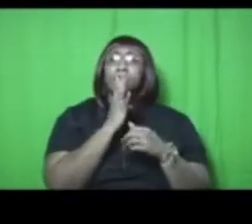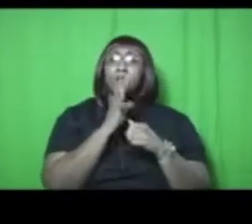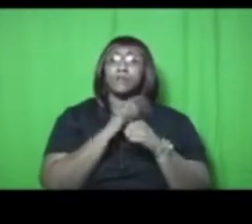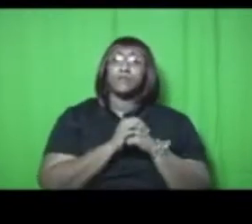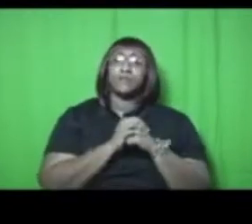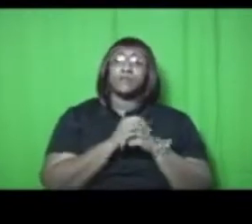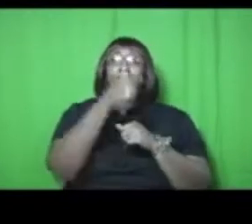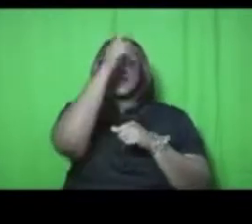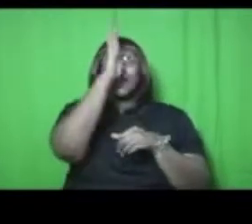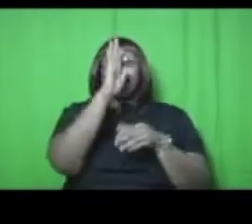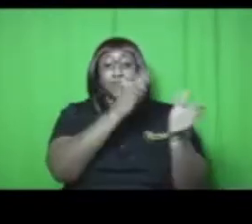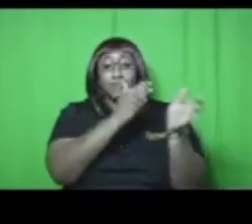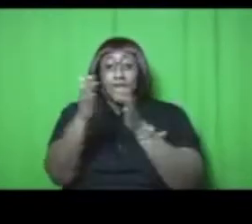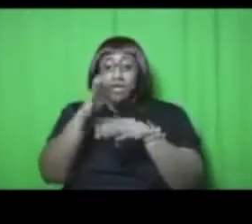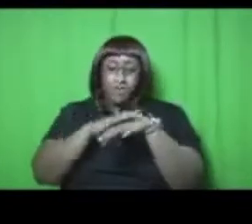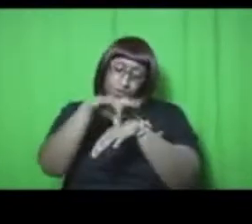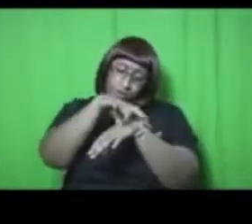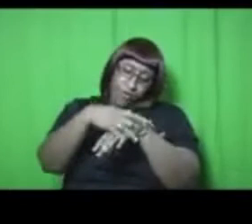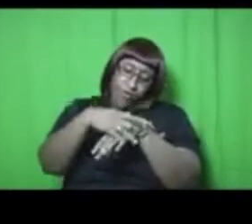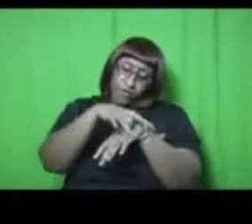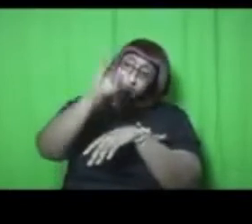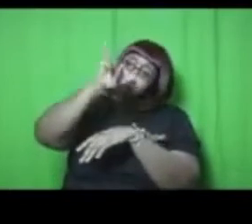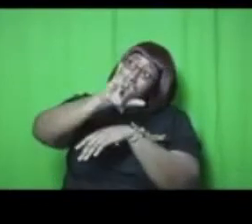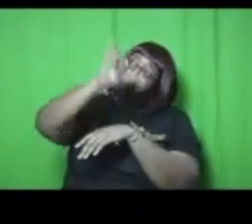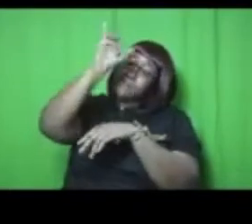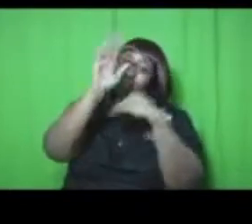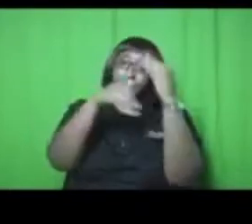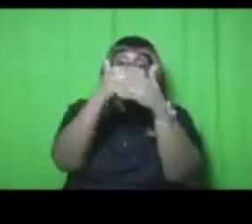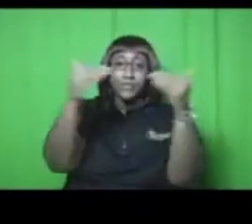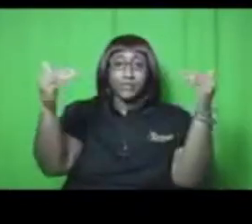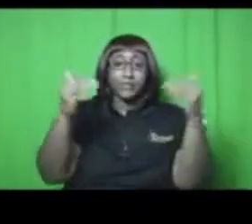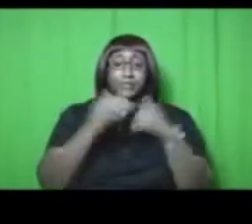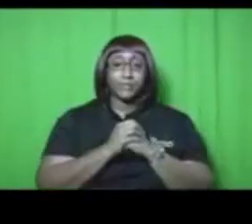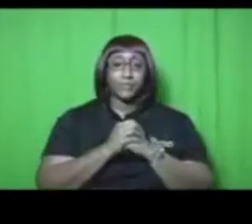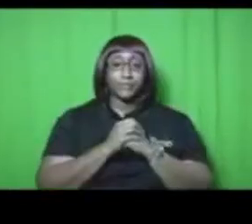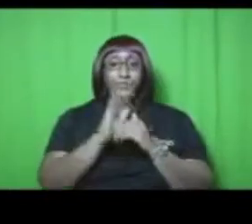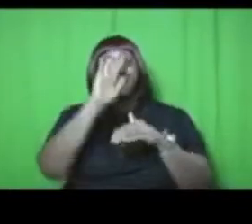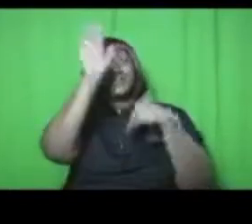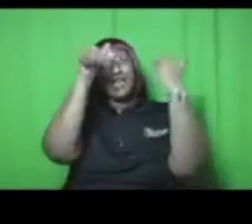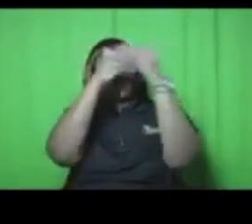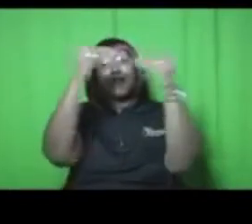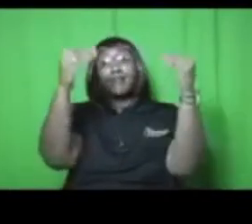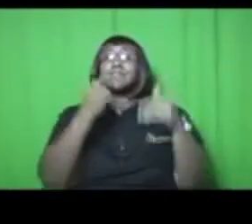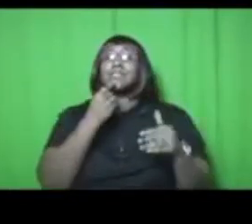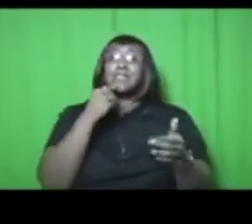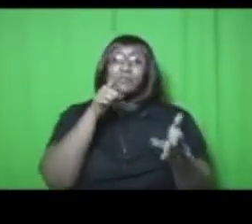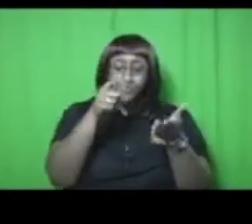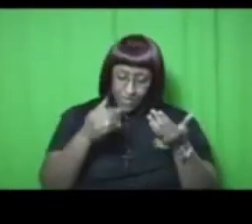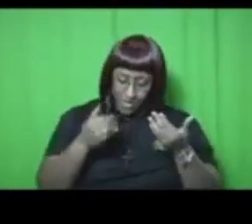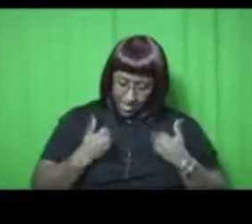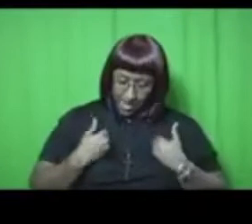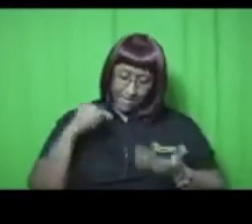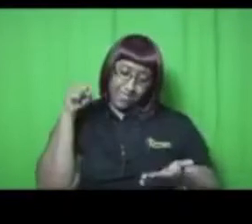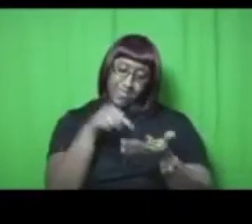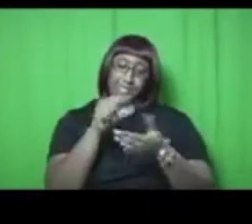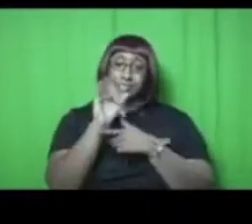on earth as it is in heaven. That's saying, Moses, heaven said you got this gift.